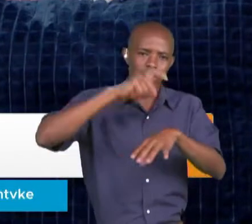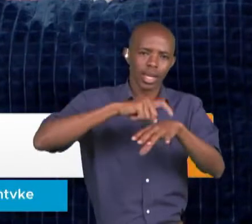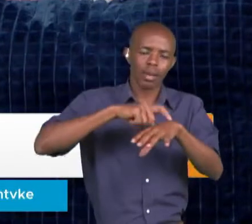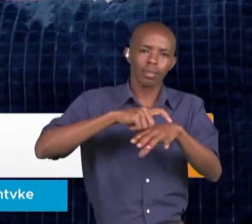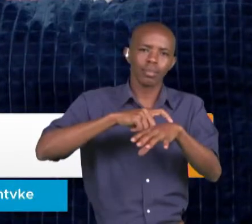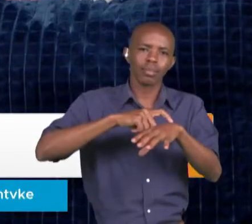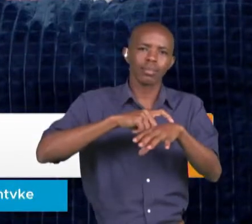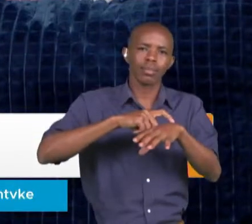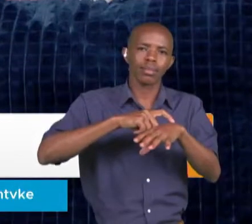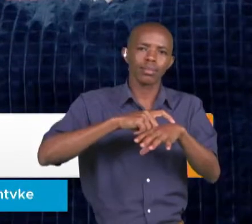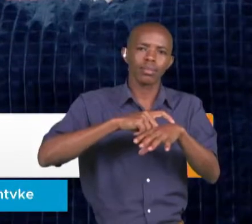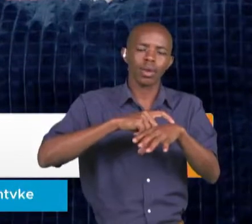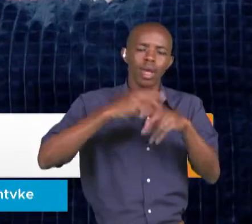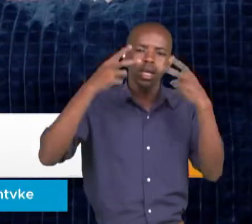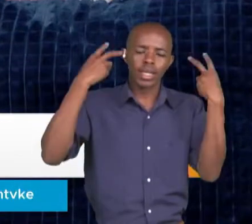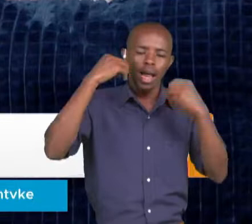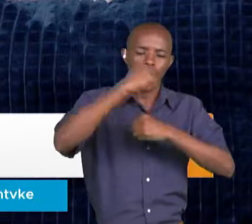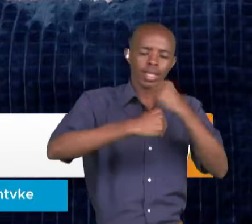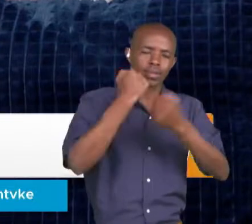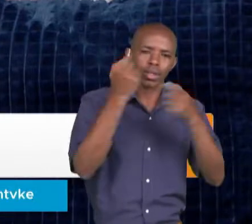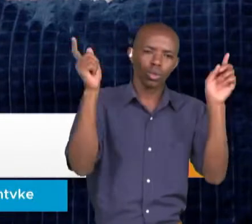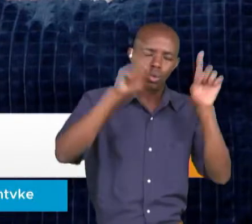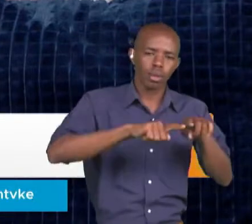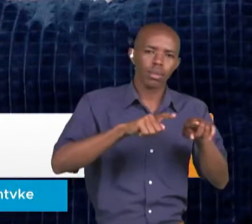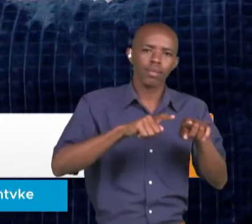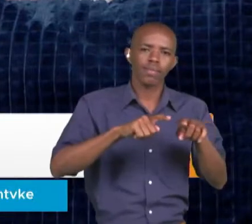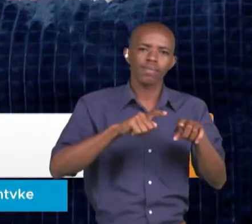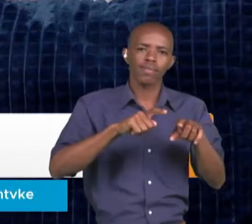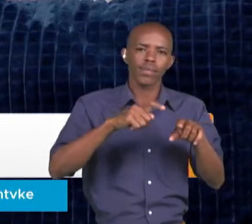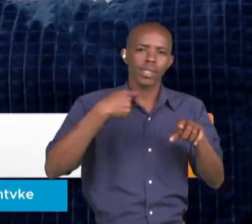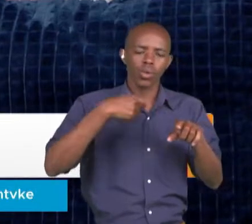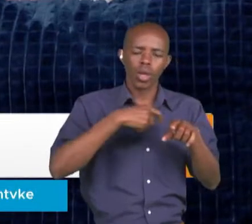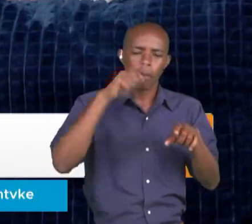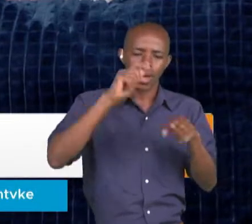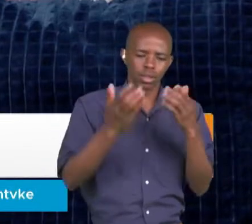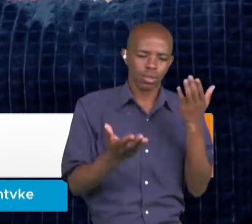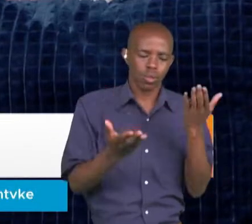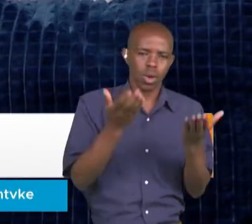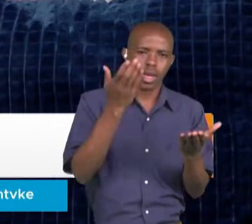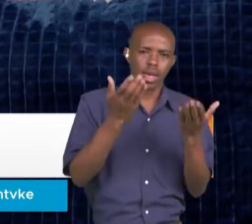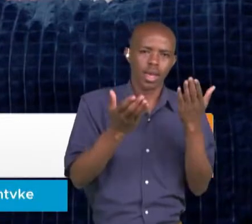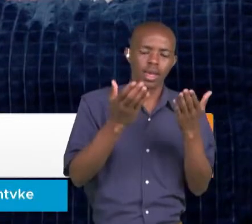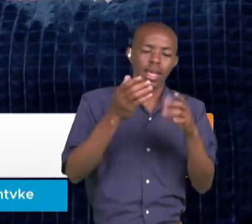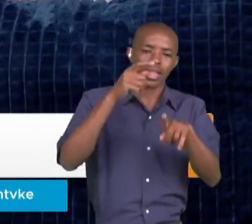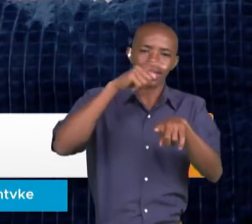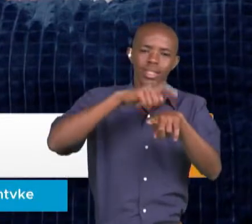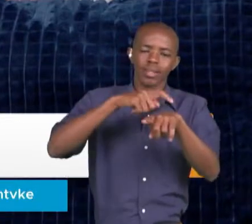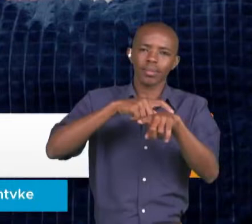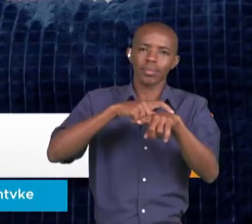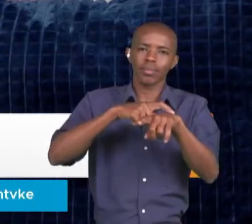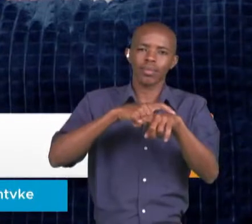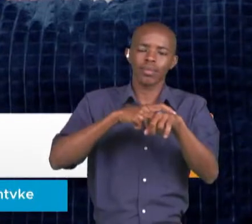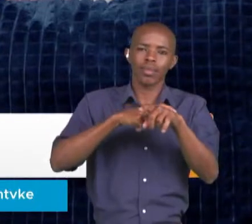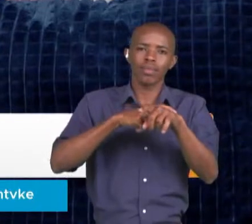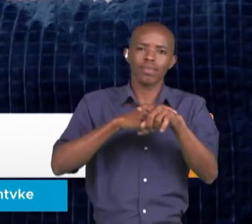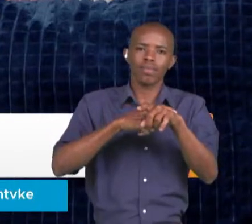of any you know, terror activities. Mm-hmm. So at the end of the day, we have to weigh, and this is when you know, the